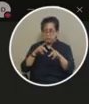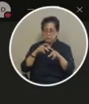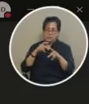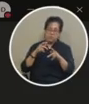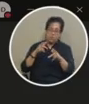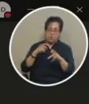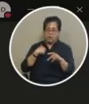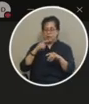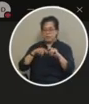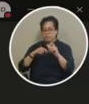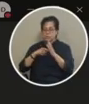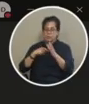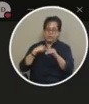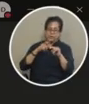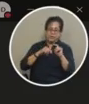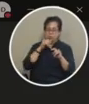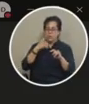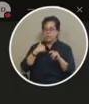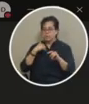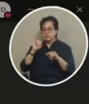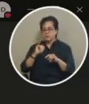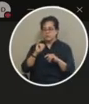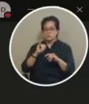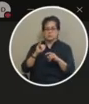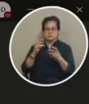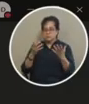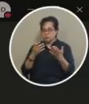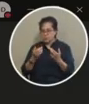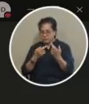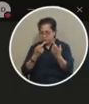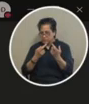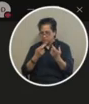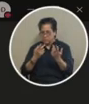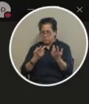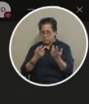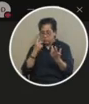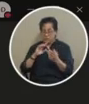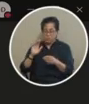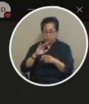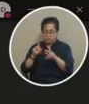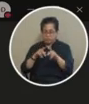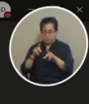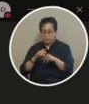I'm sick, I can't afford a doctor, I don't have insurance. What is our recommendation to them?